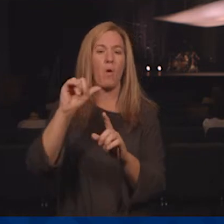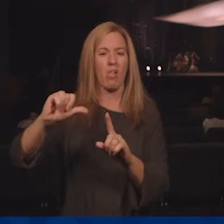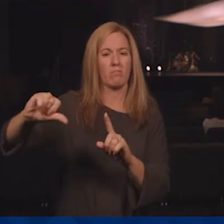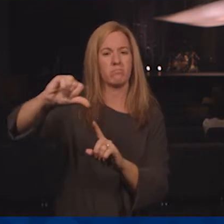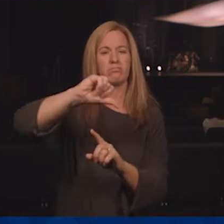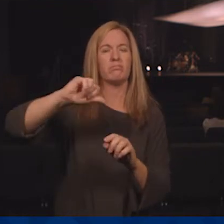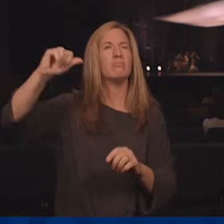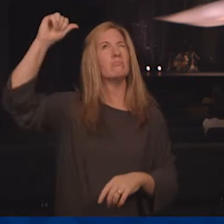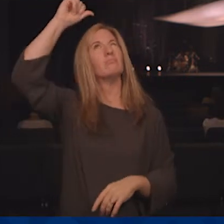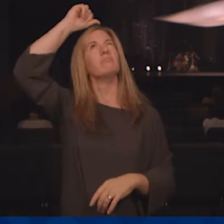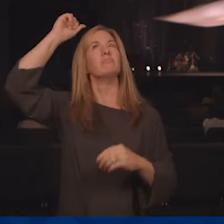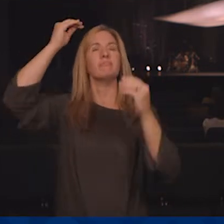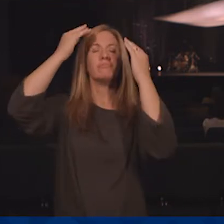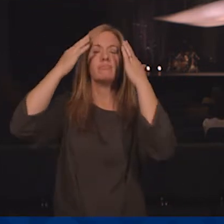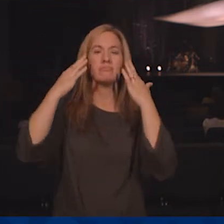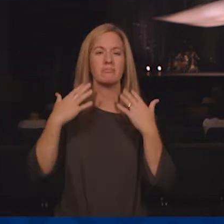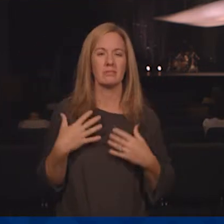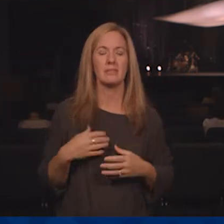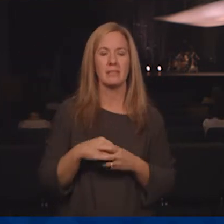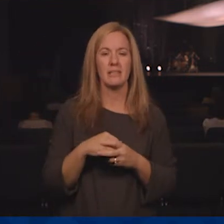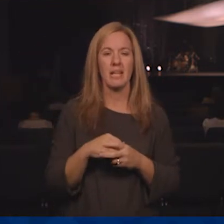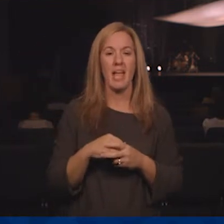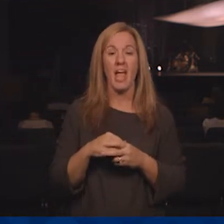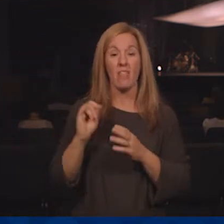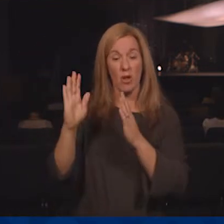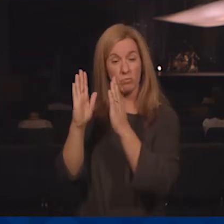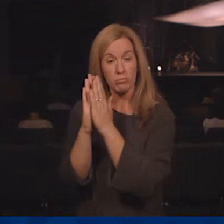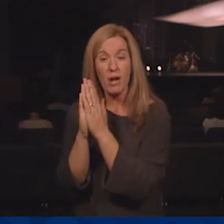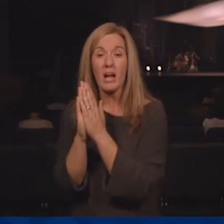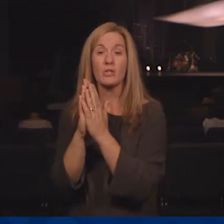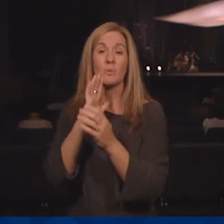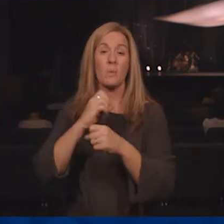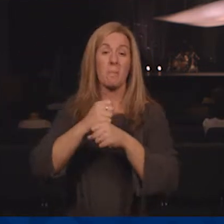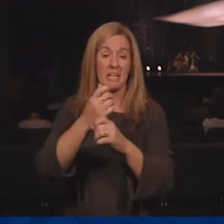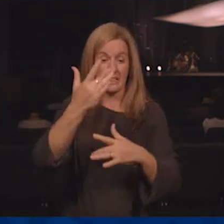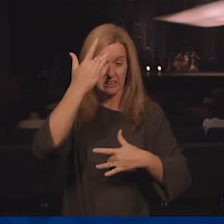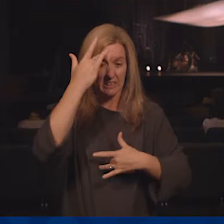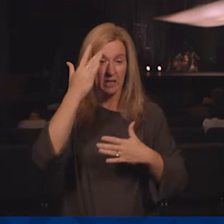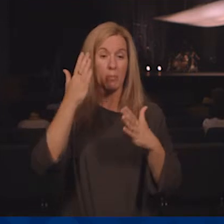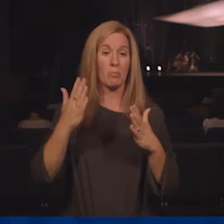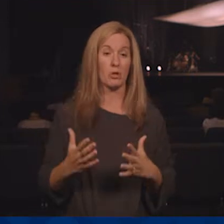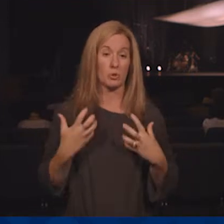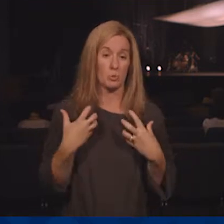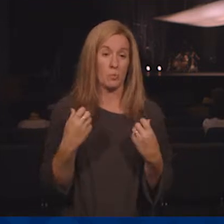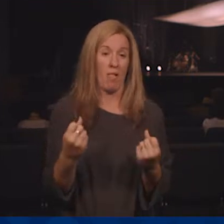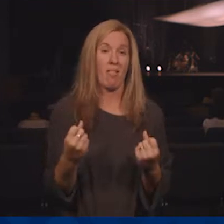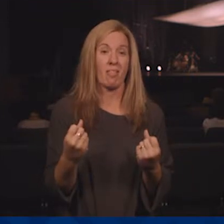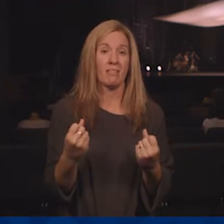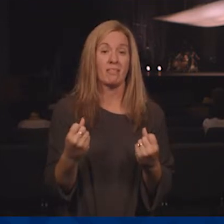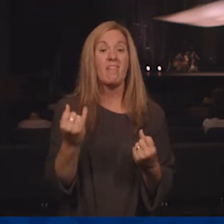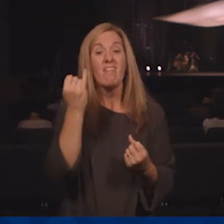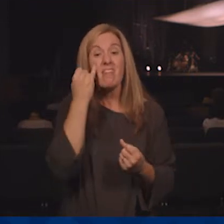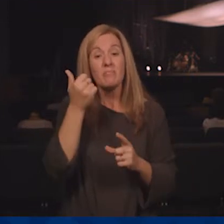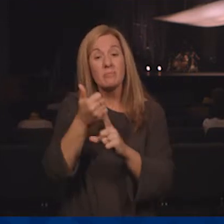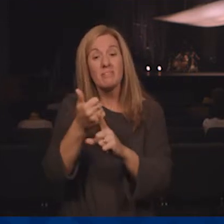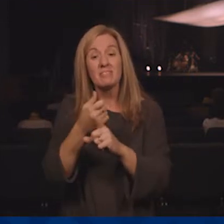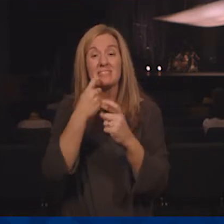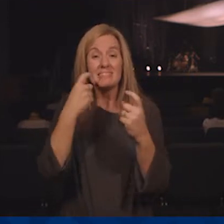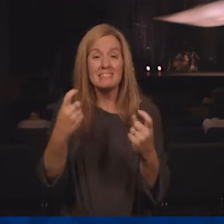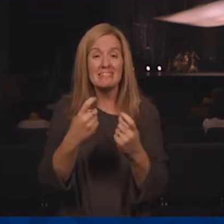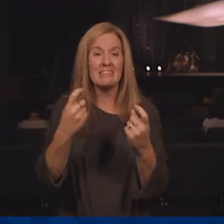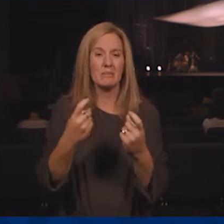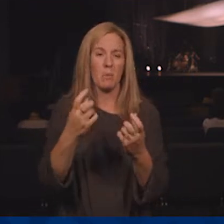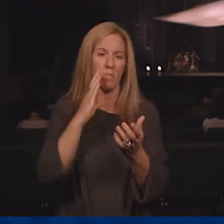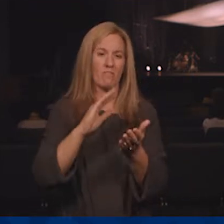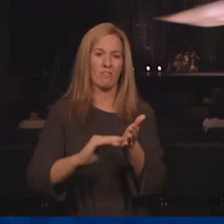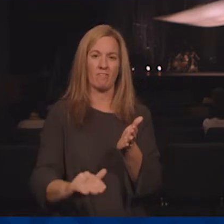And the prayer that's offered in faith will make the sick person well. The Lord will raise them up. If they have sinned, they will be forgiven.